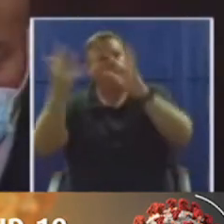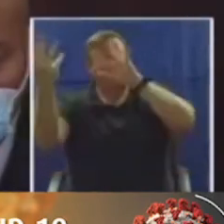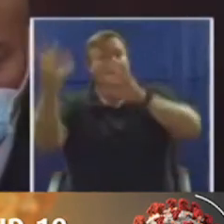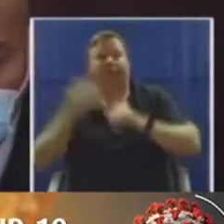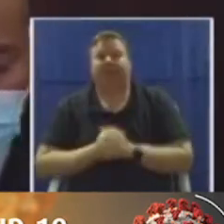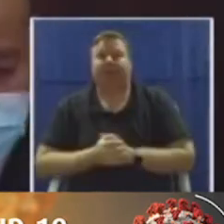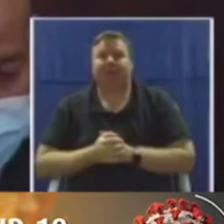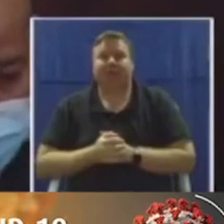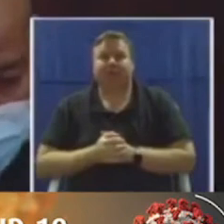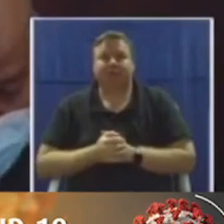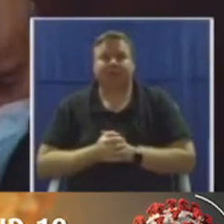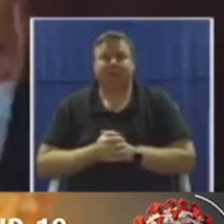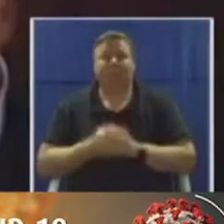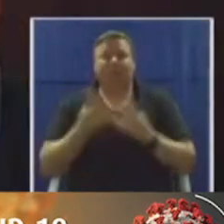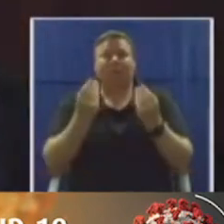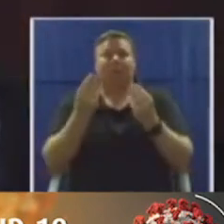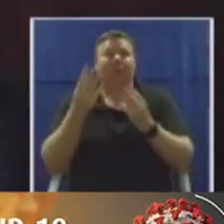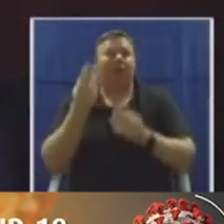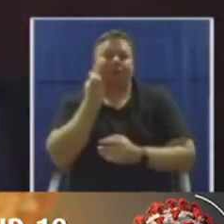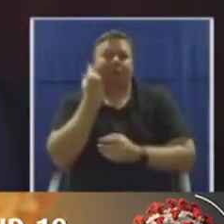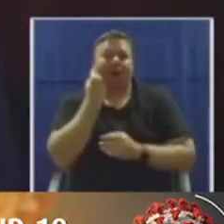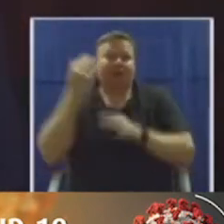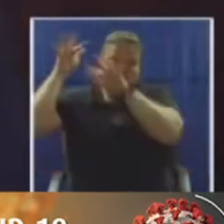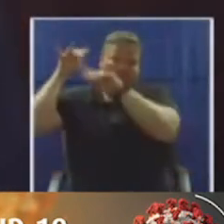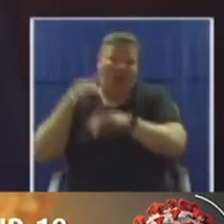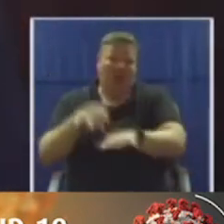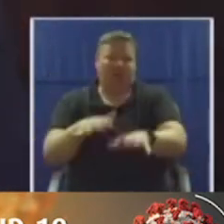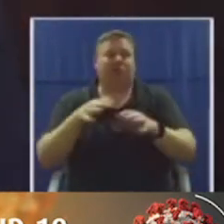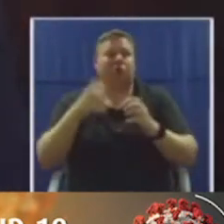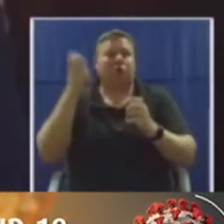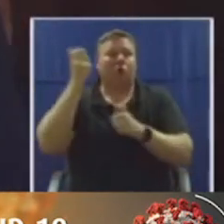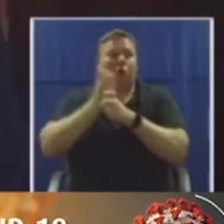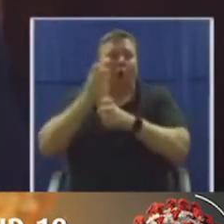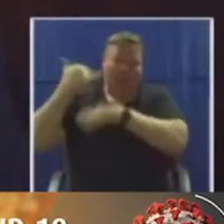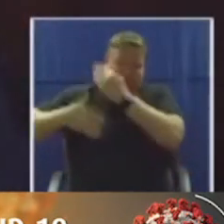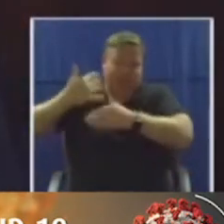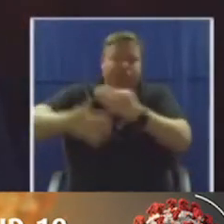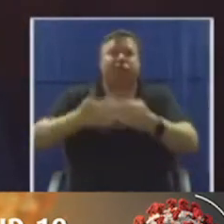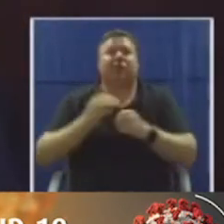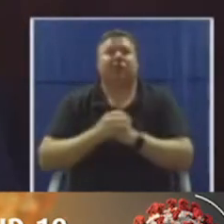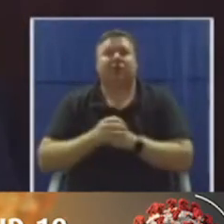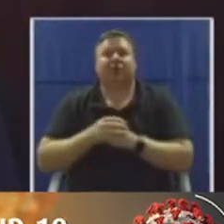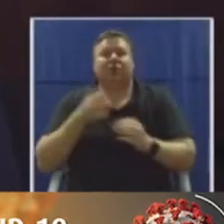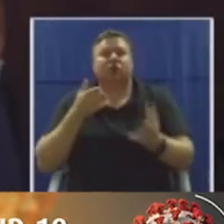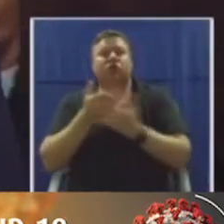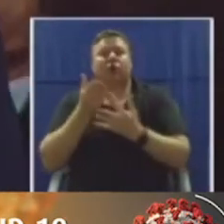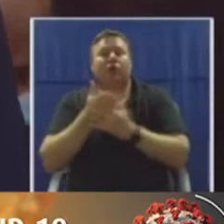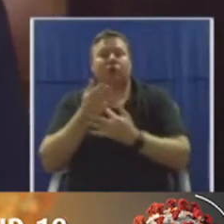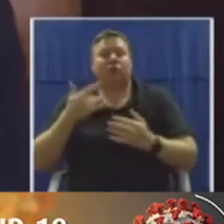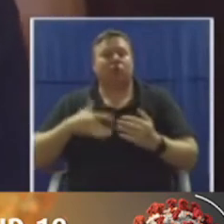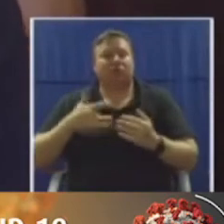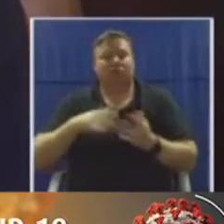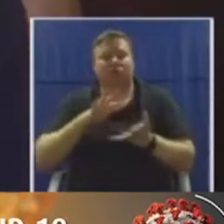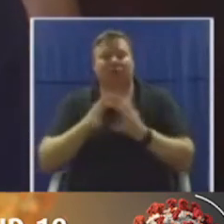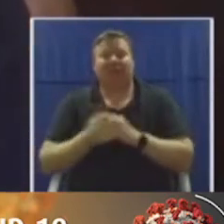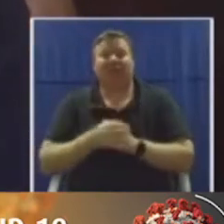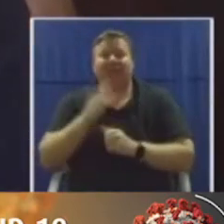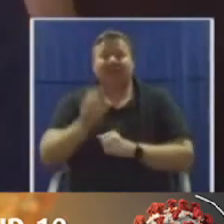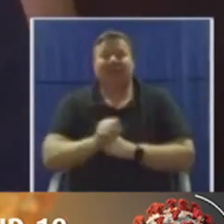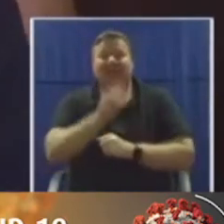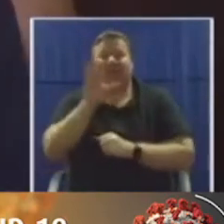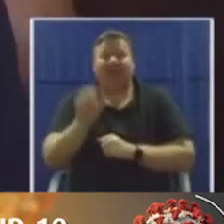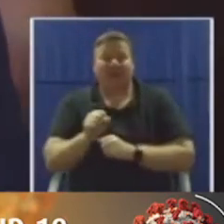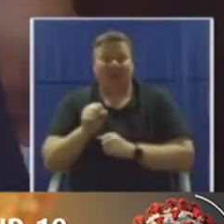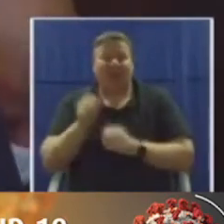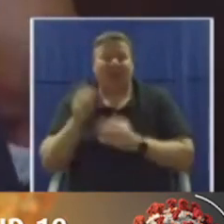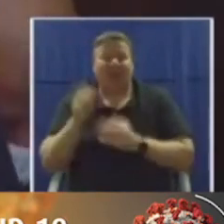widespread mudslides and rockfalls, widespread and prolonged disruption of municipal services. The South African Weather Service got it